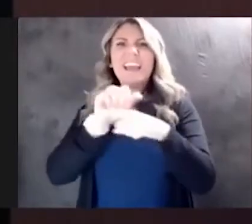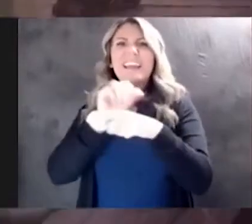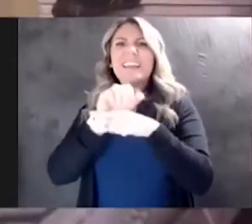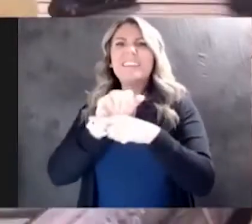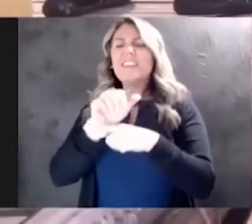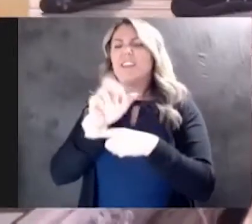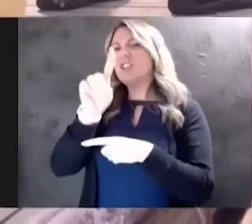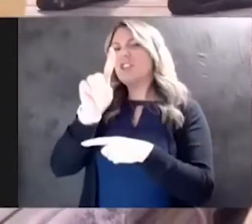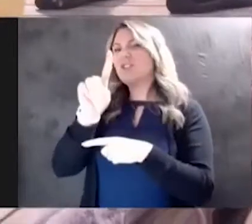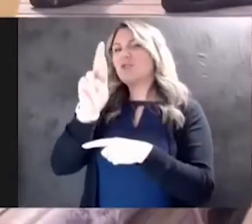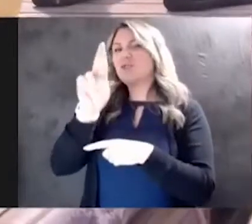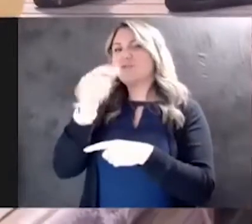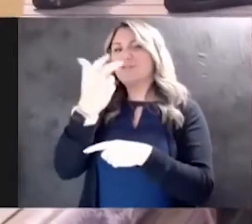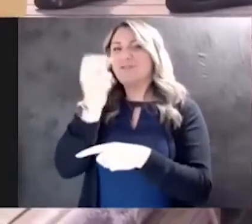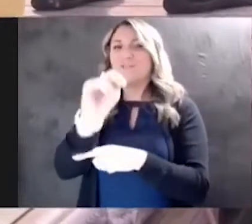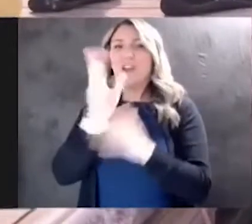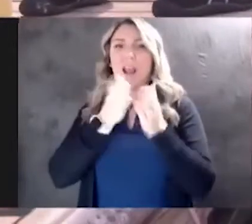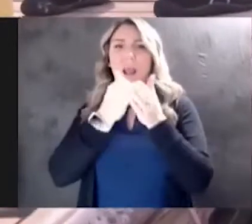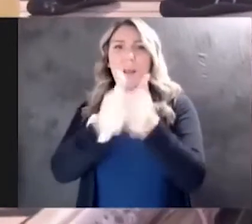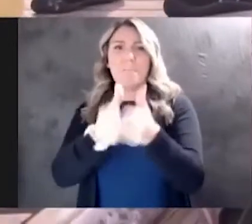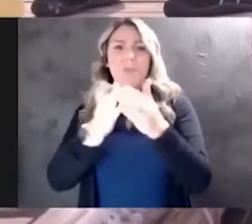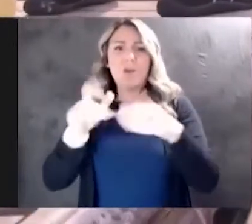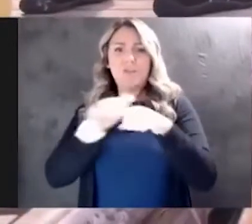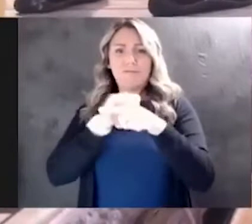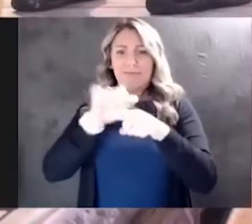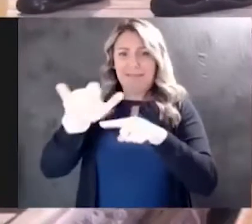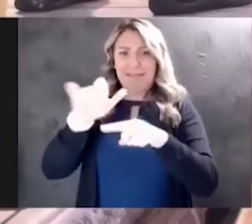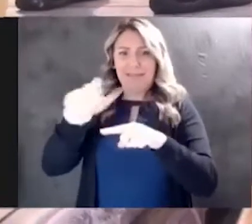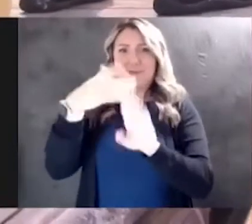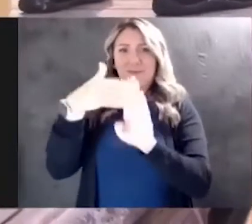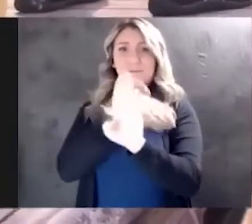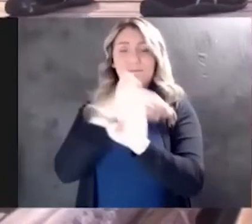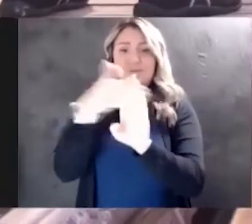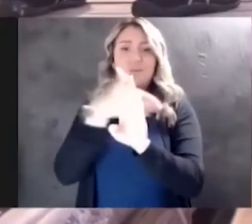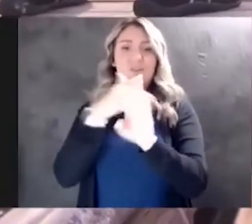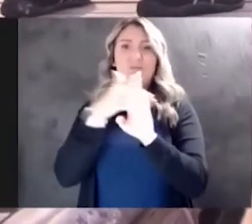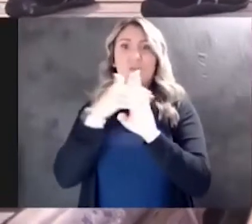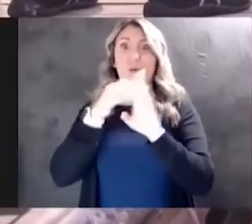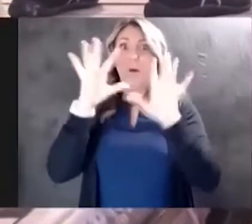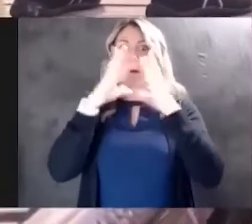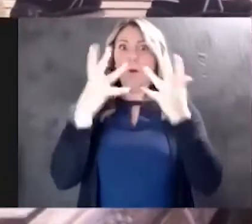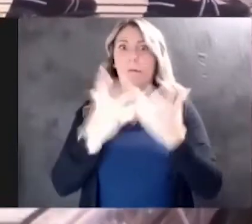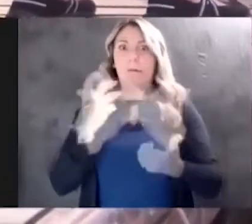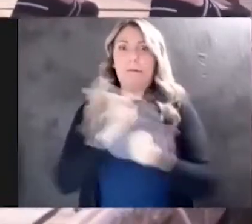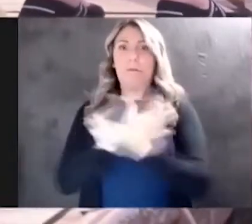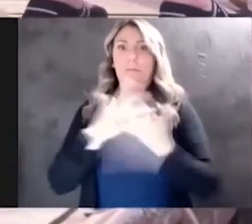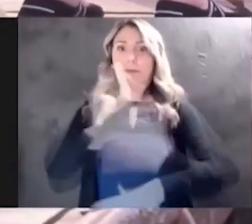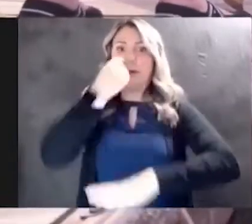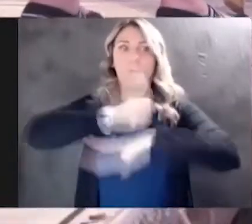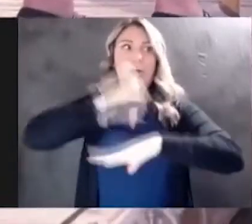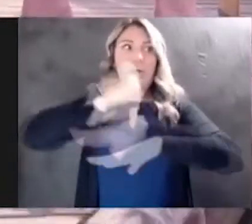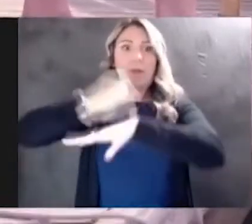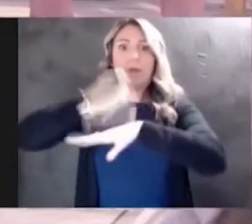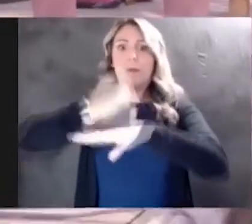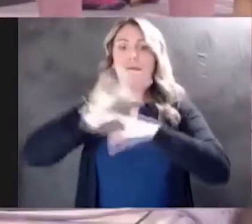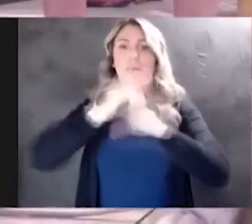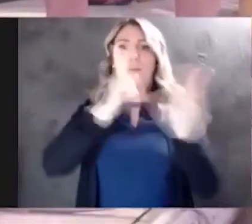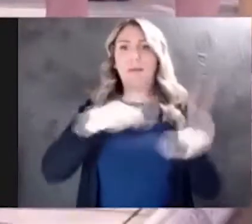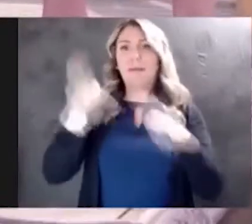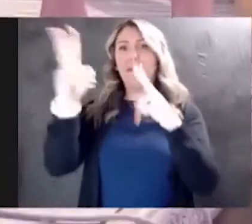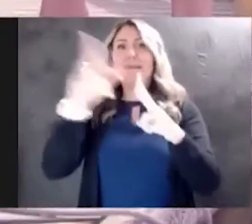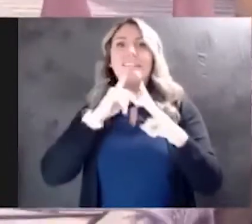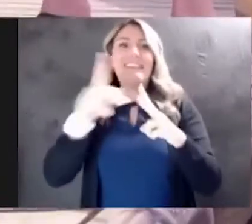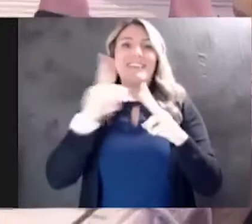last year. This was just right before the world shut down. I think we're going to pull up some video of them exercising. So the Dragon Boat racing team